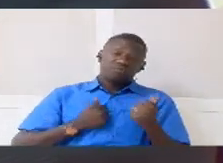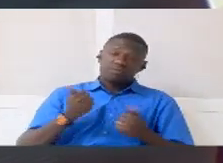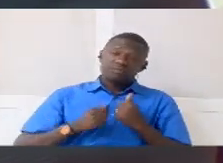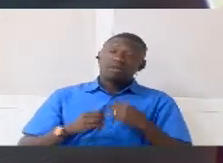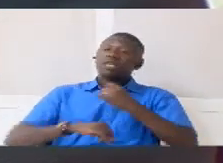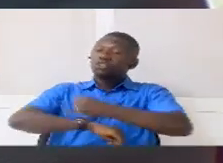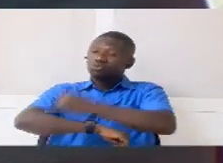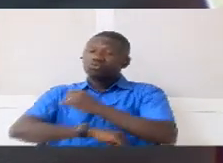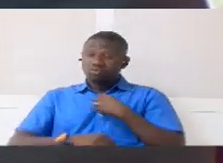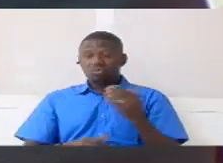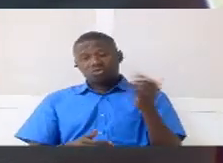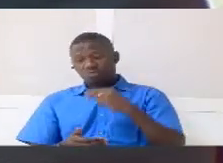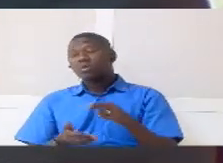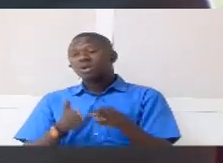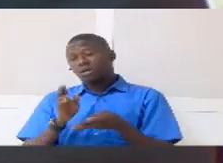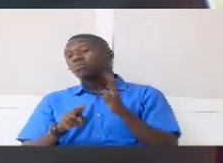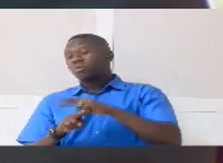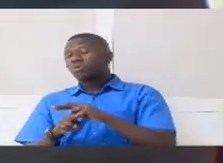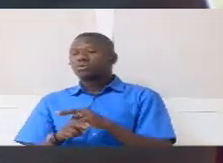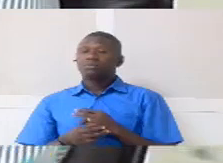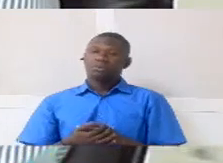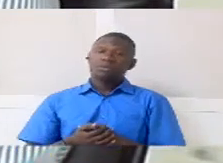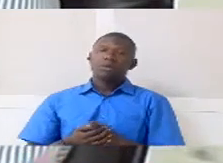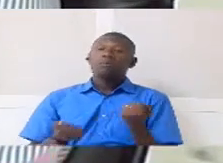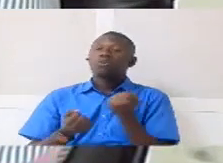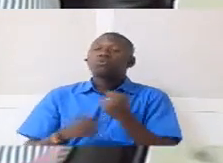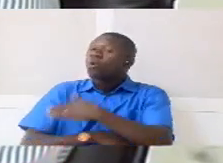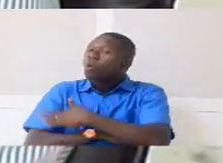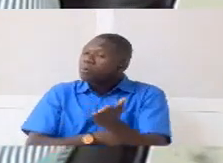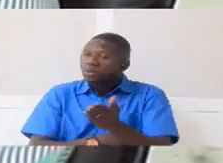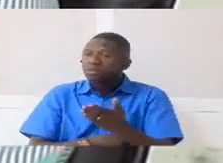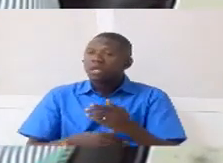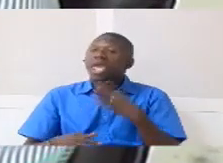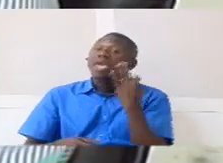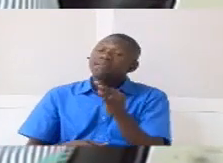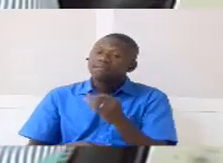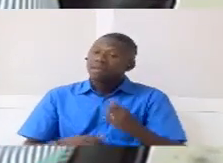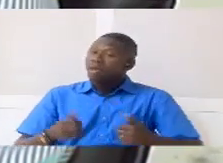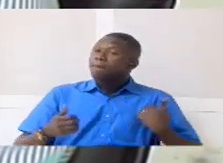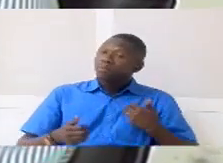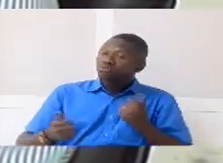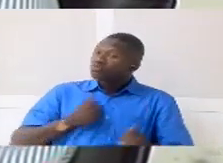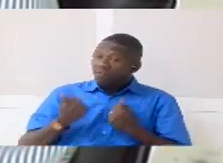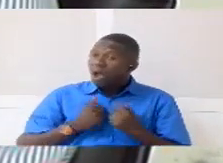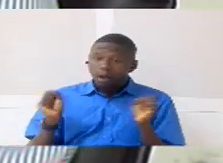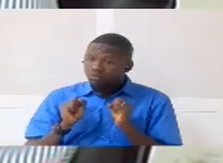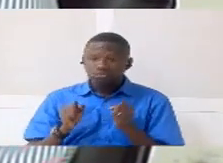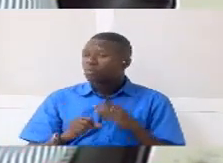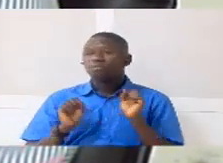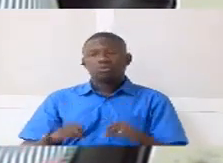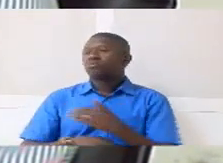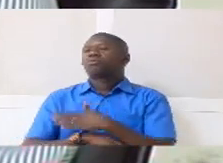not have come into existence without the victims. We cannot betray their hopes